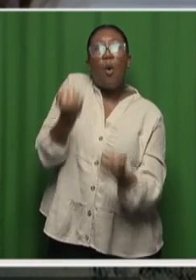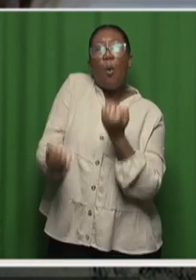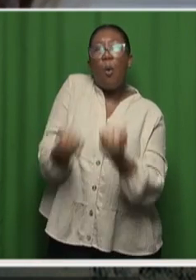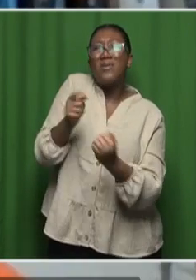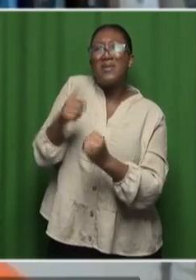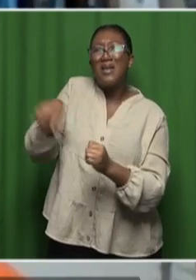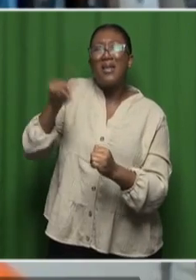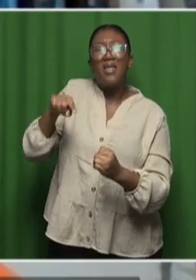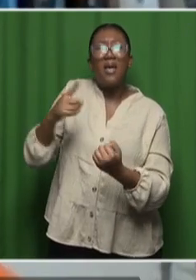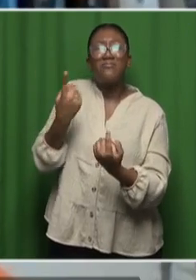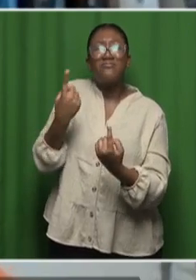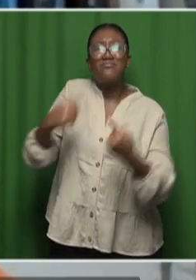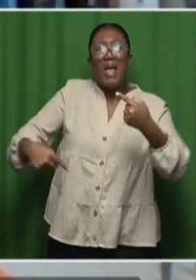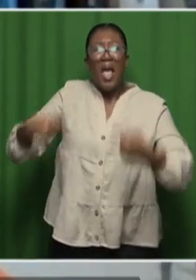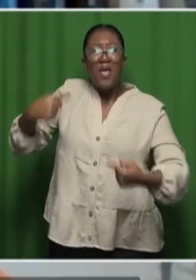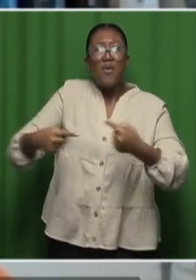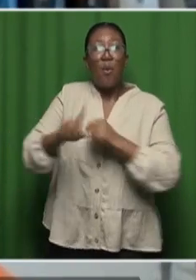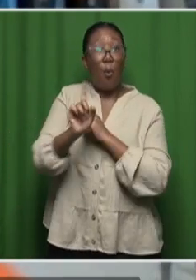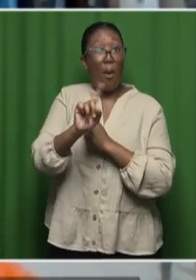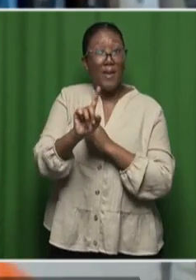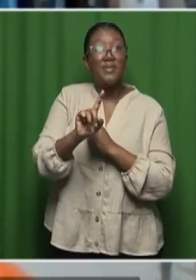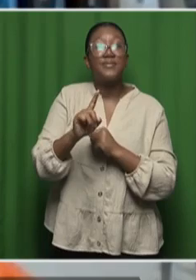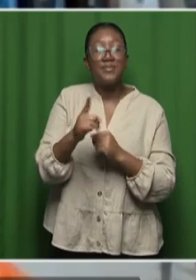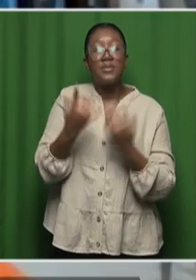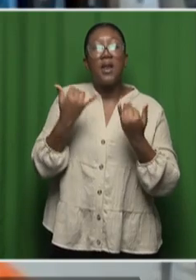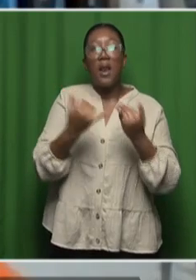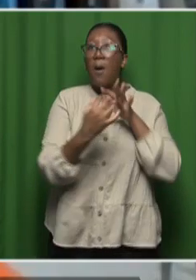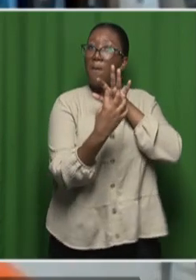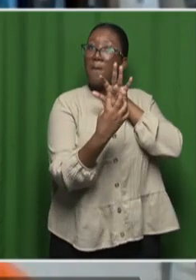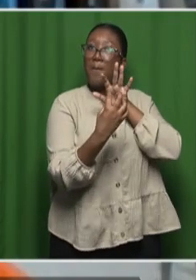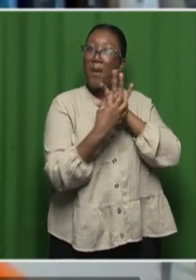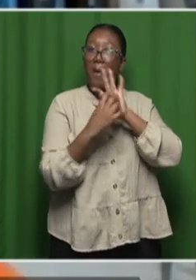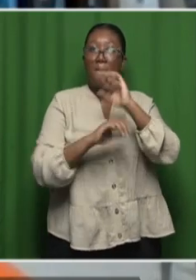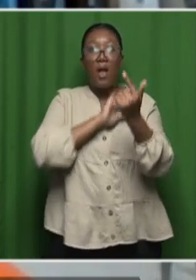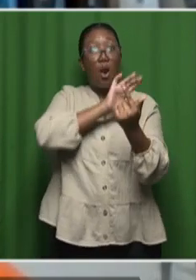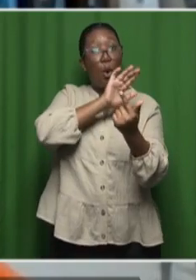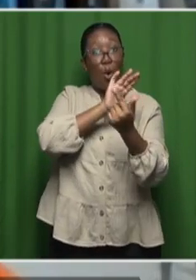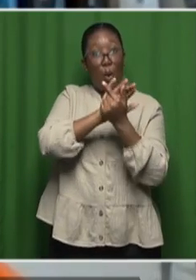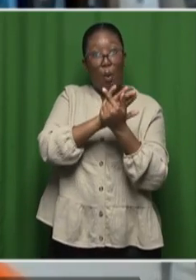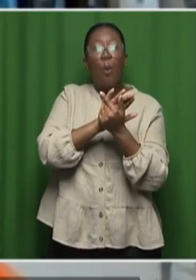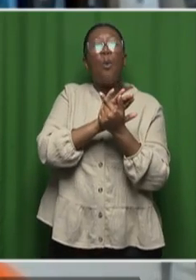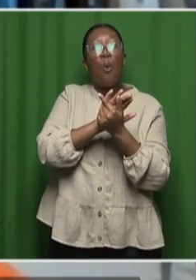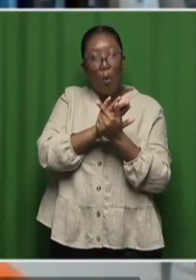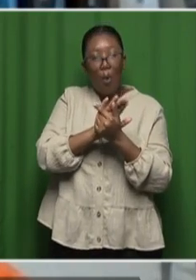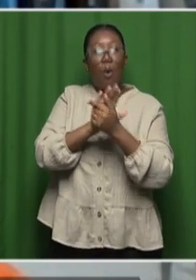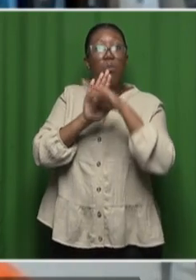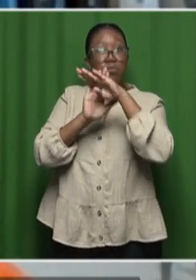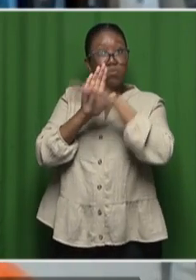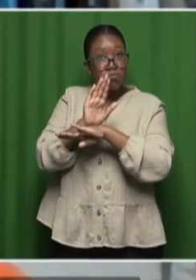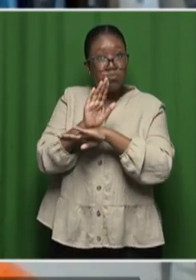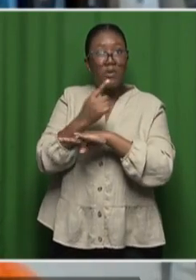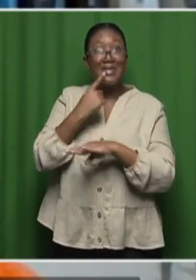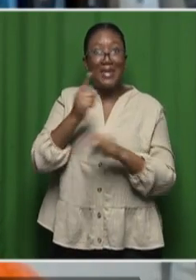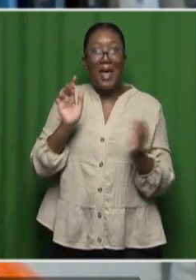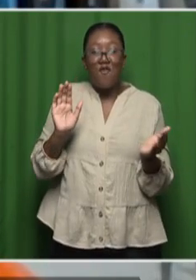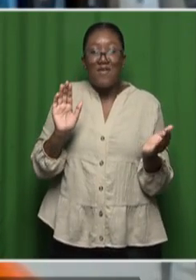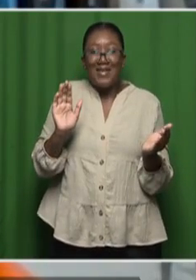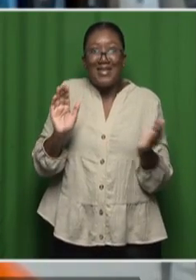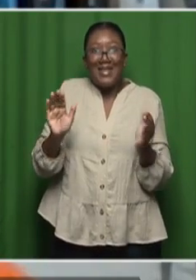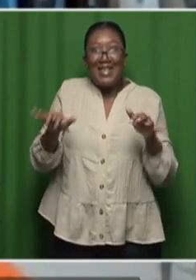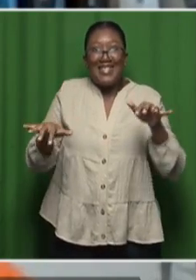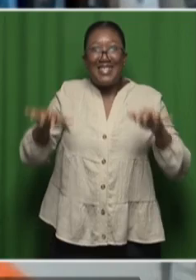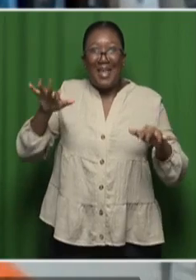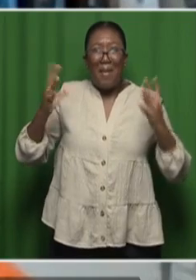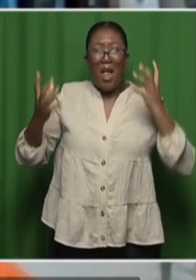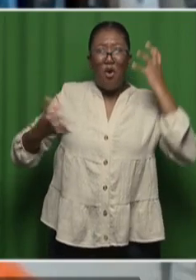Yes, so just in terms of pure trademark law, to determine if a trademark is confusingly similar, if one trademark